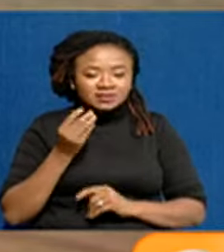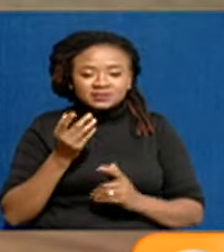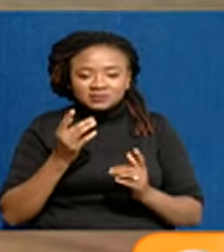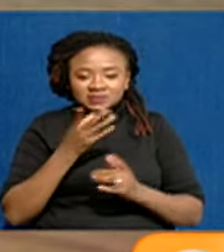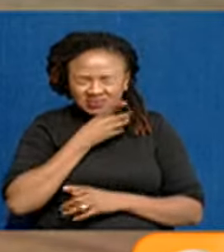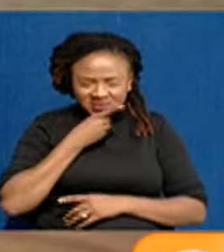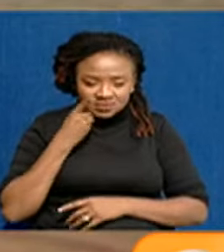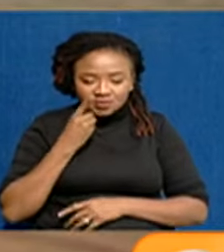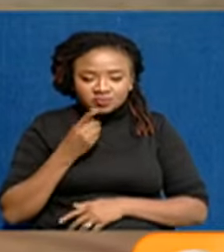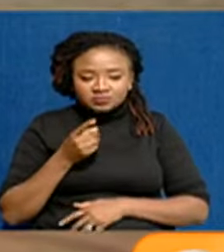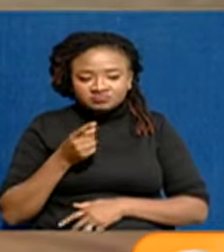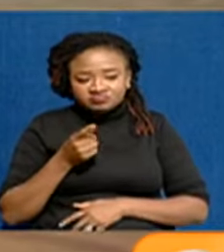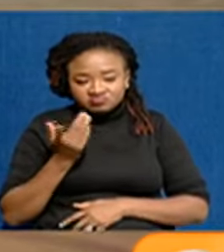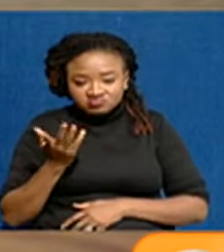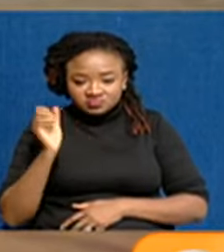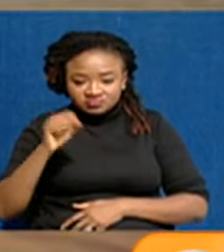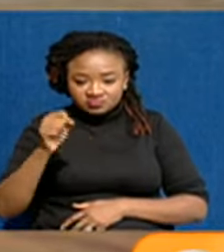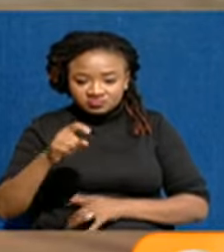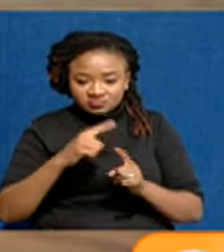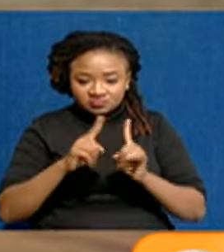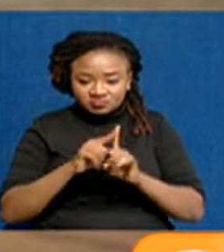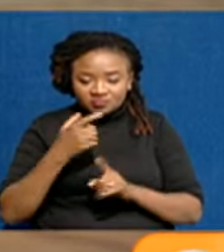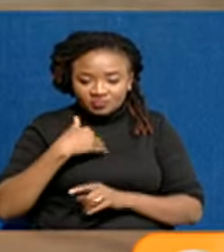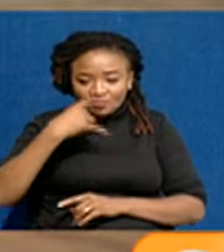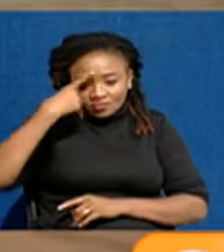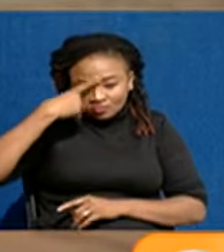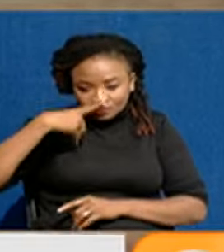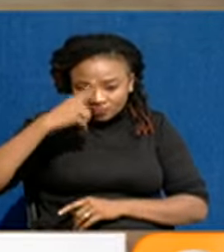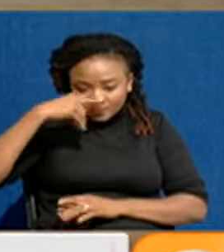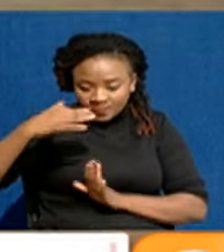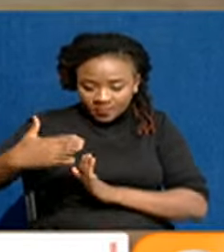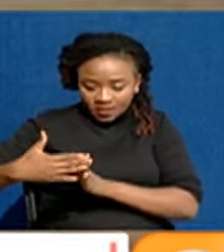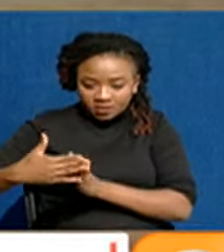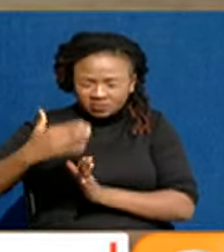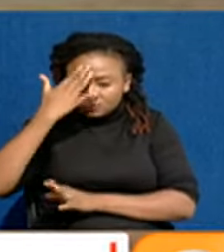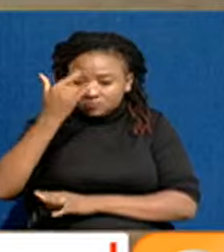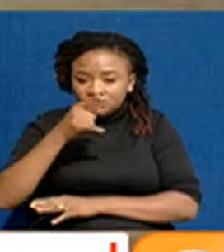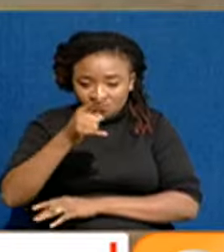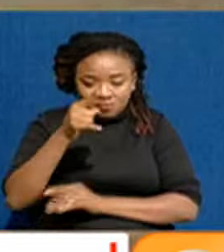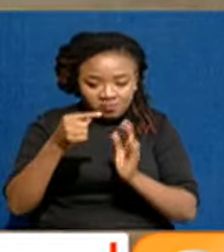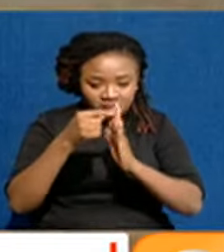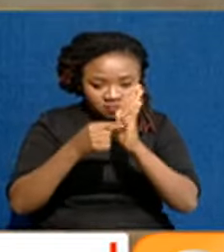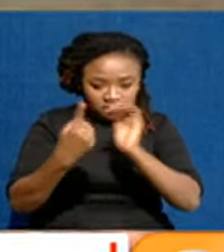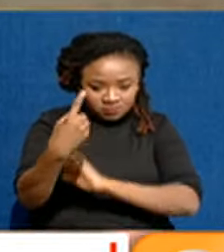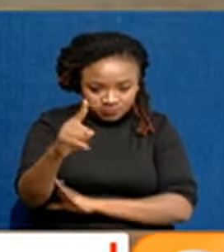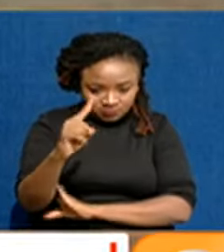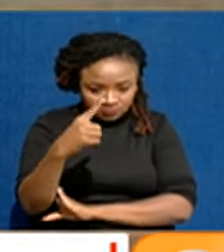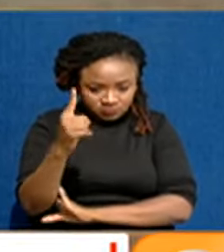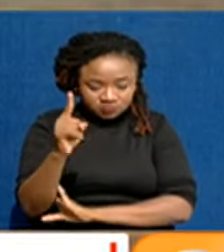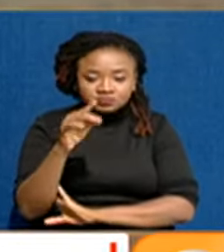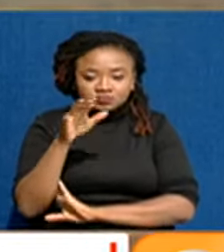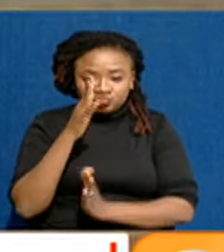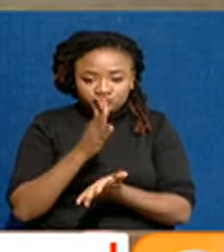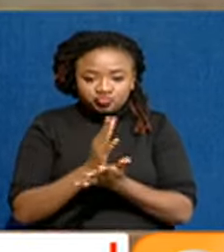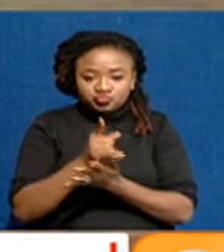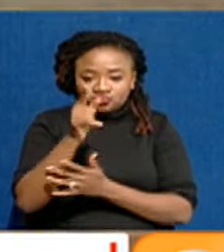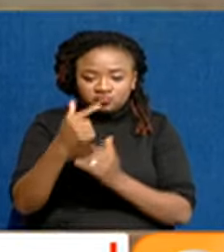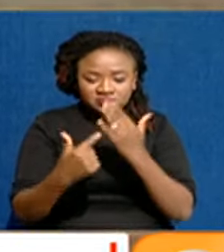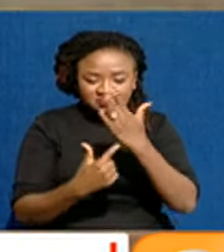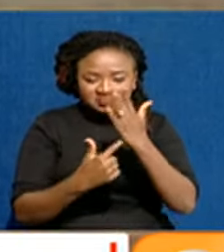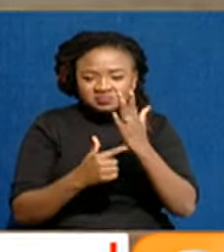soon. Yeah, but again, it goes to policy, Trevor, because that you're saying the right thing. In scientific terms or in